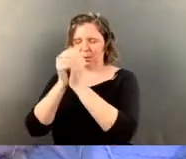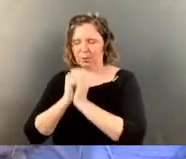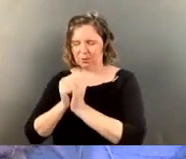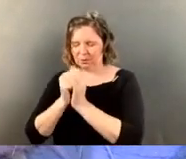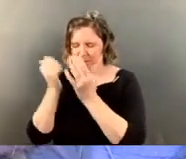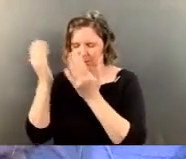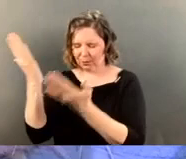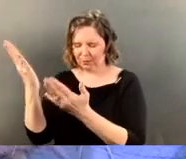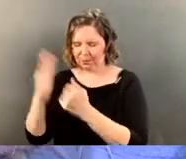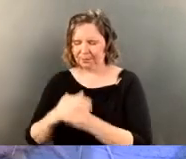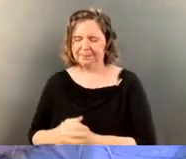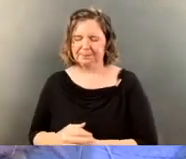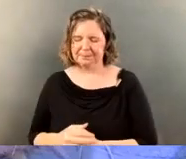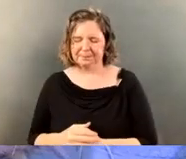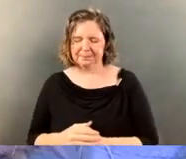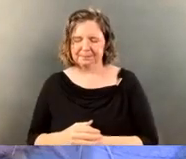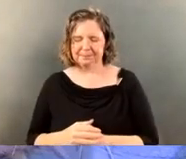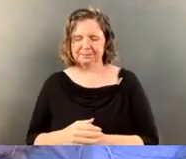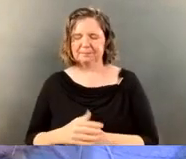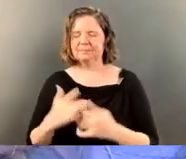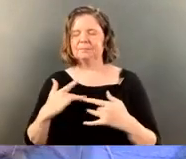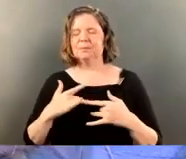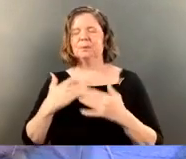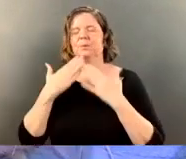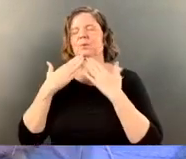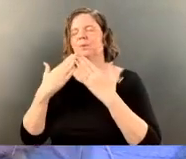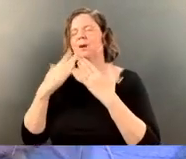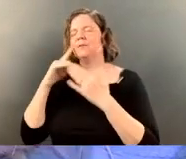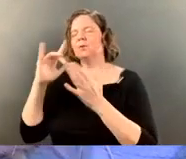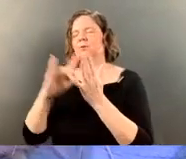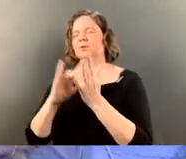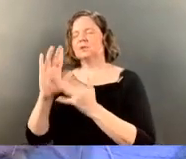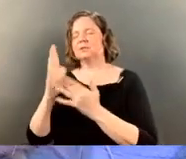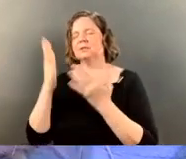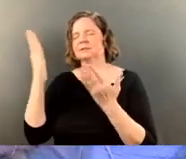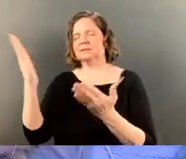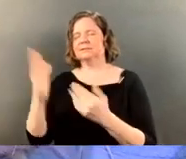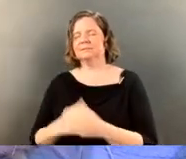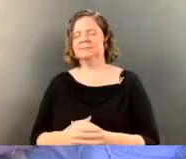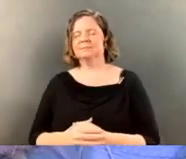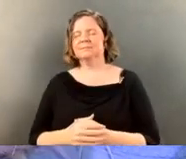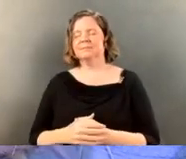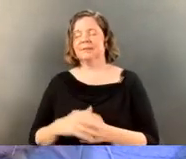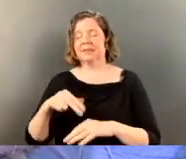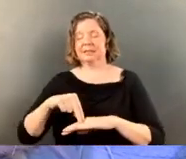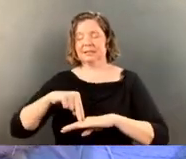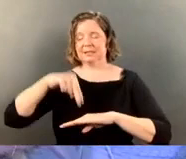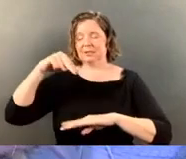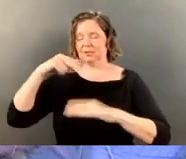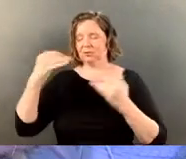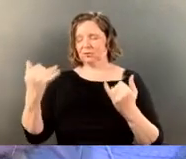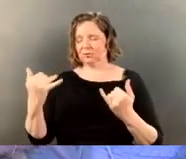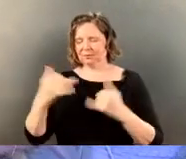you. We're so grateful for you, Jesus. This Easter,